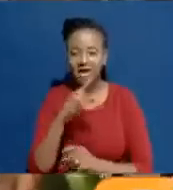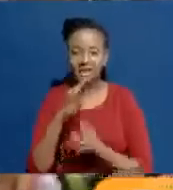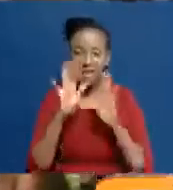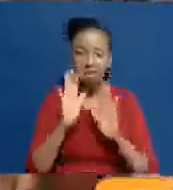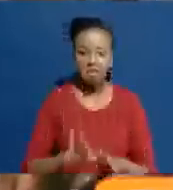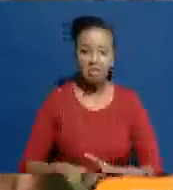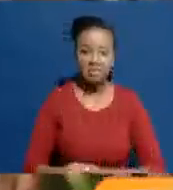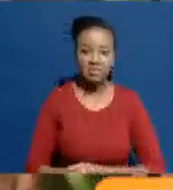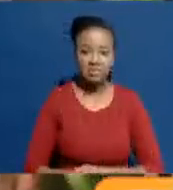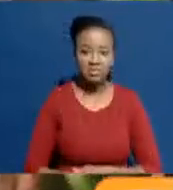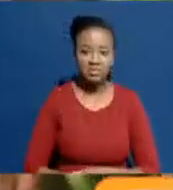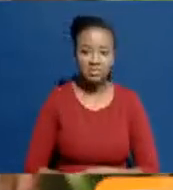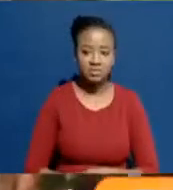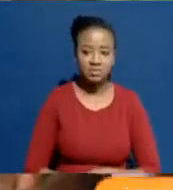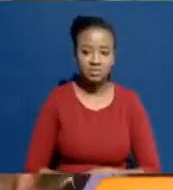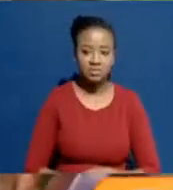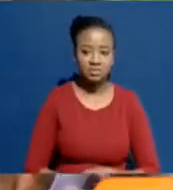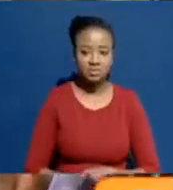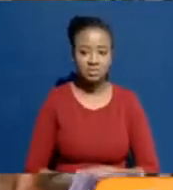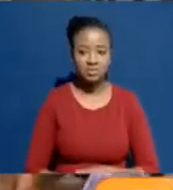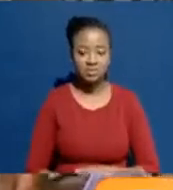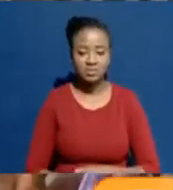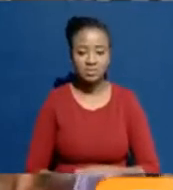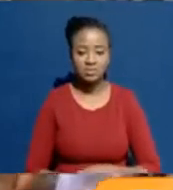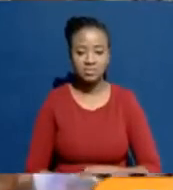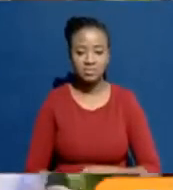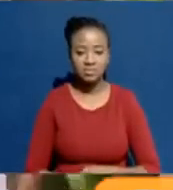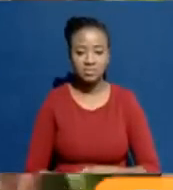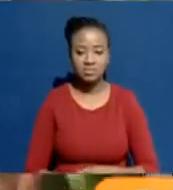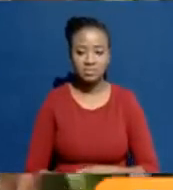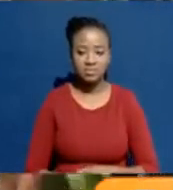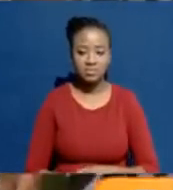Wow. Let a fine wine. Tafuta fine wine.